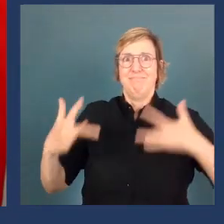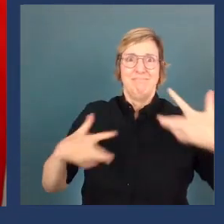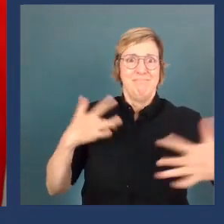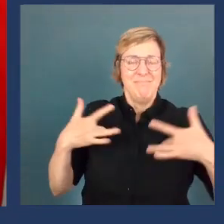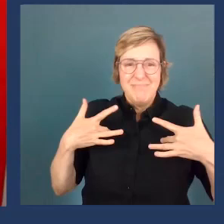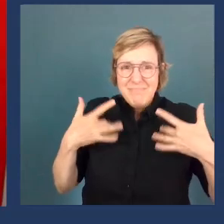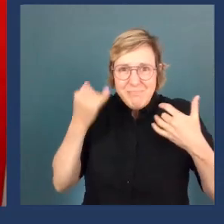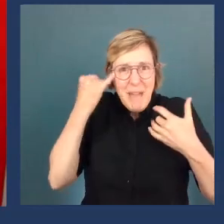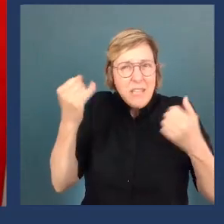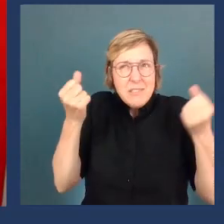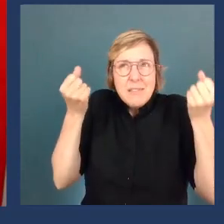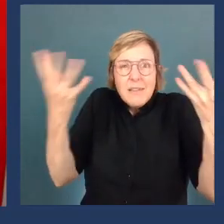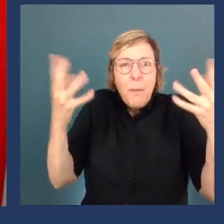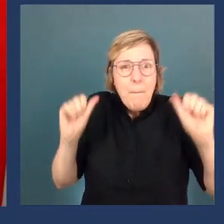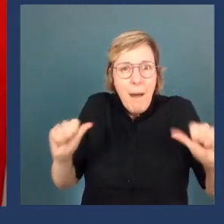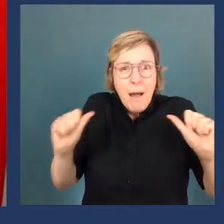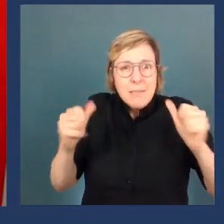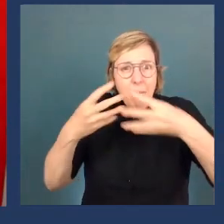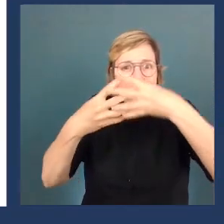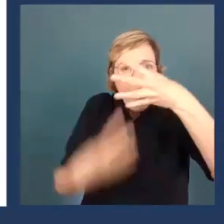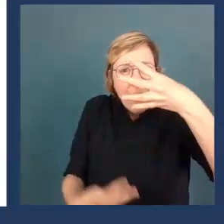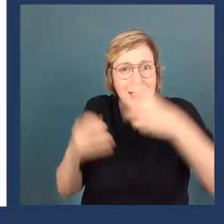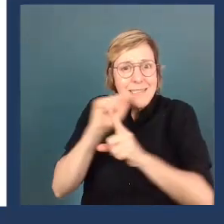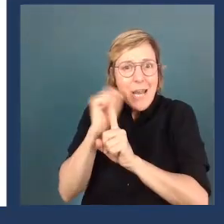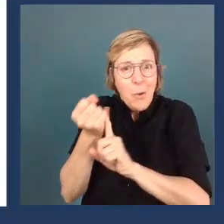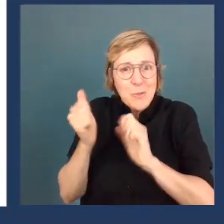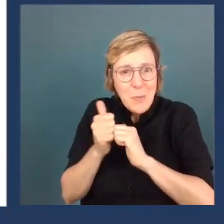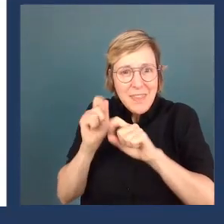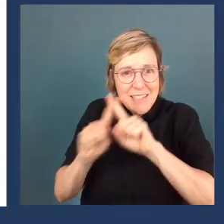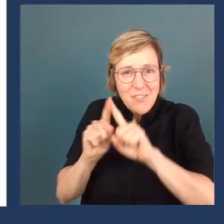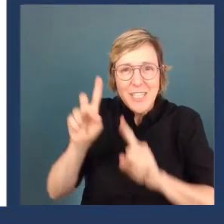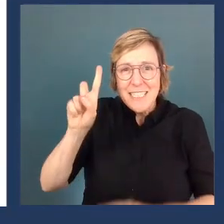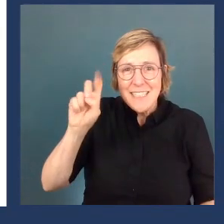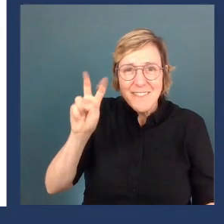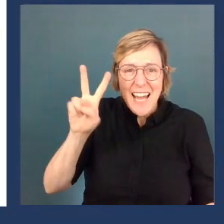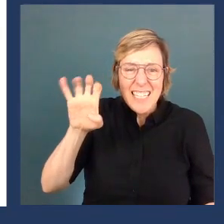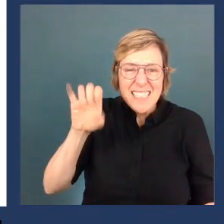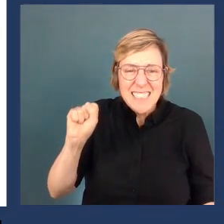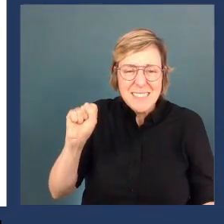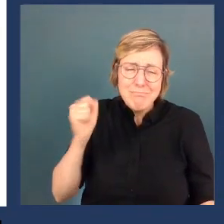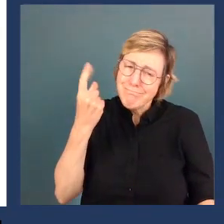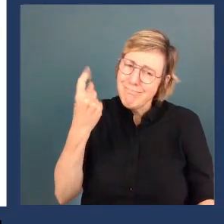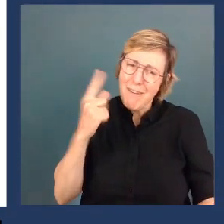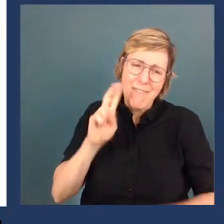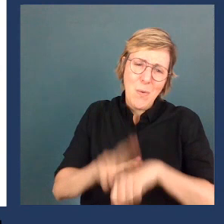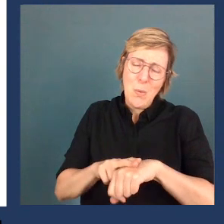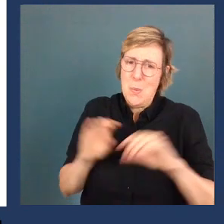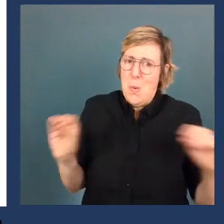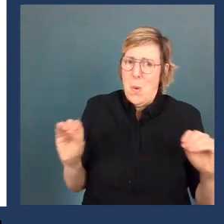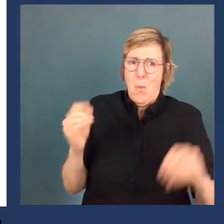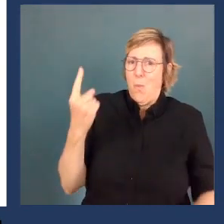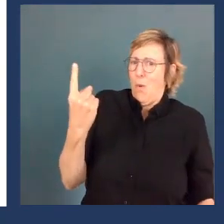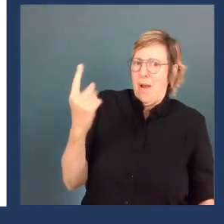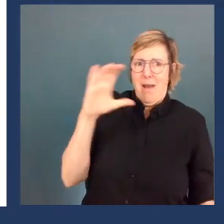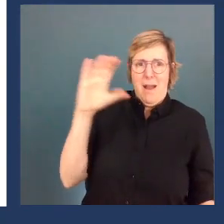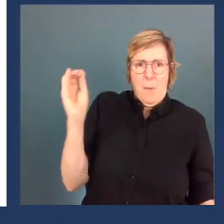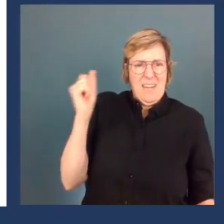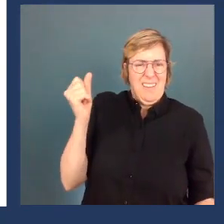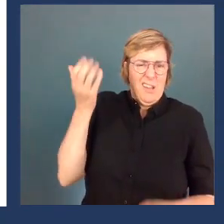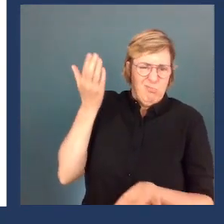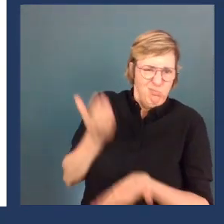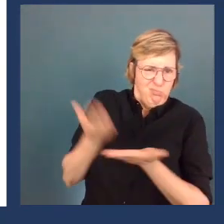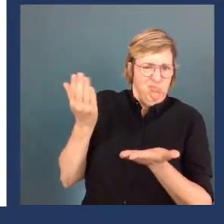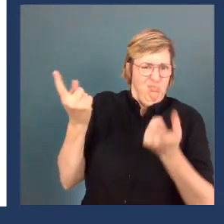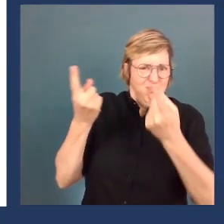possible scenarios that exist with devices, it's not realistic that any one company is going to be able to demonstrate all that